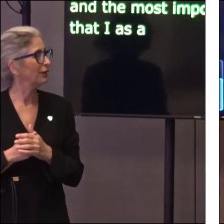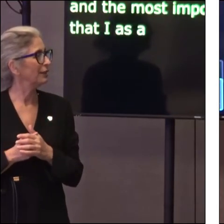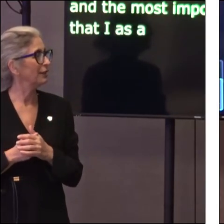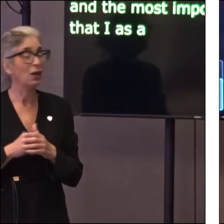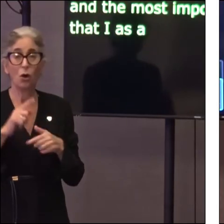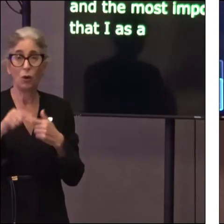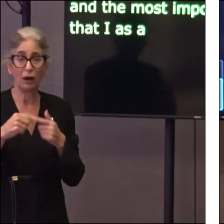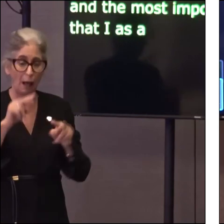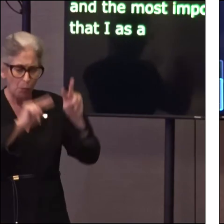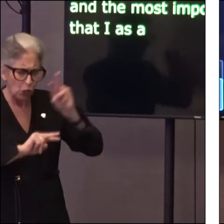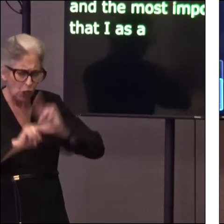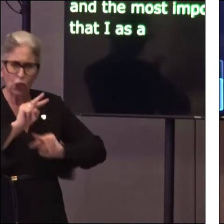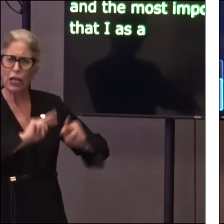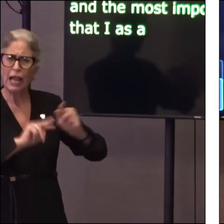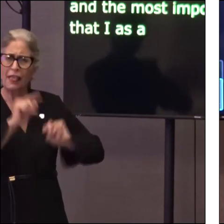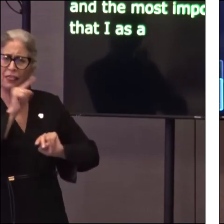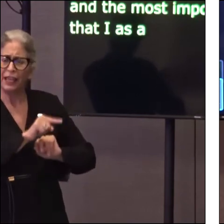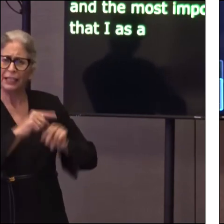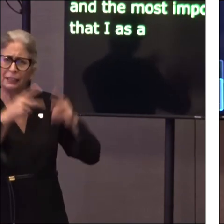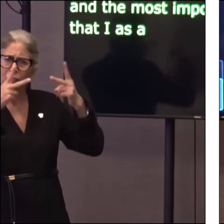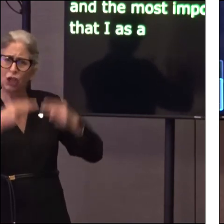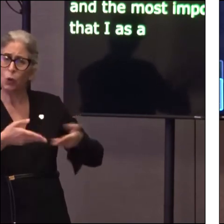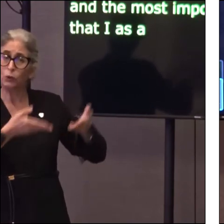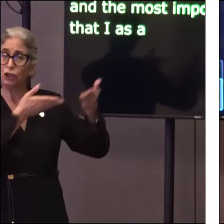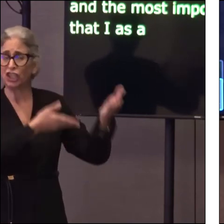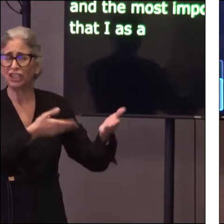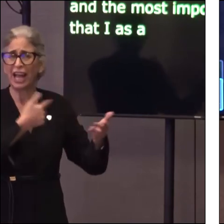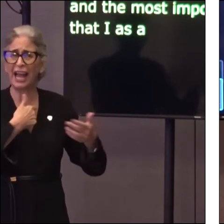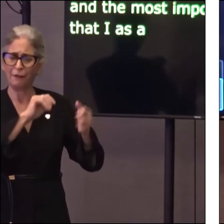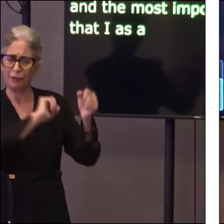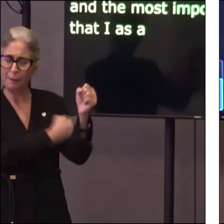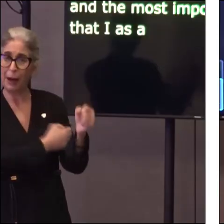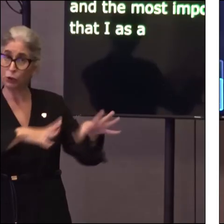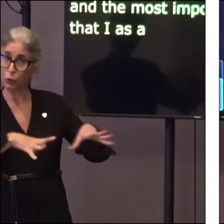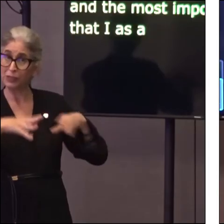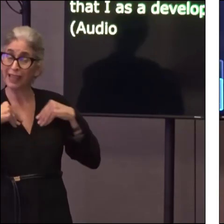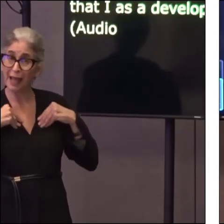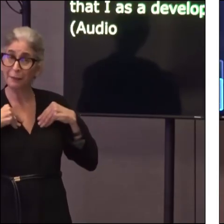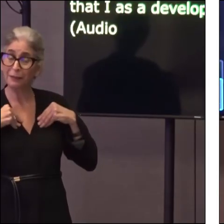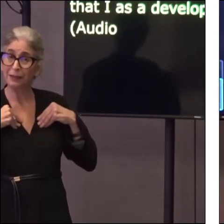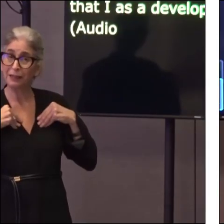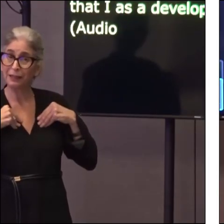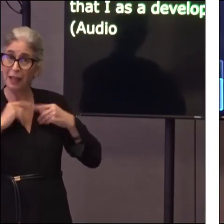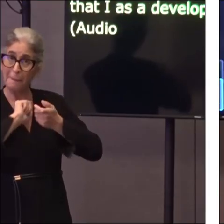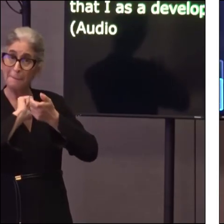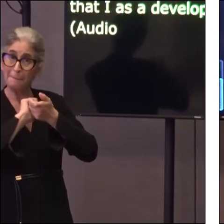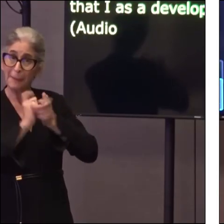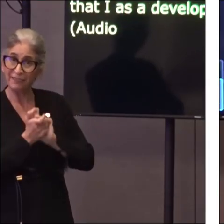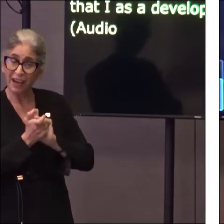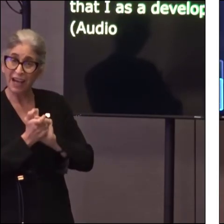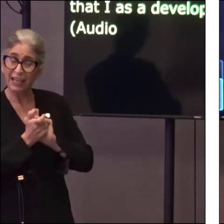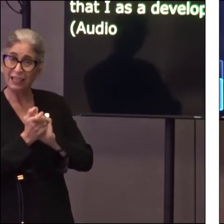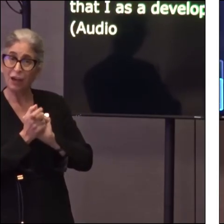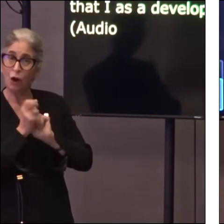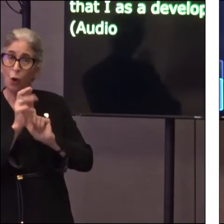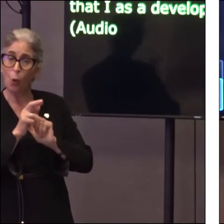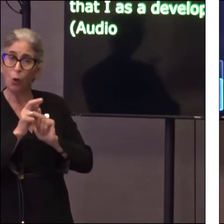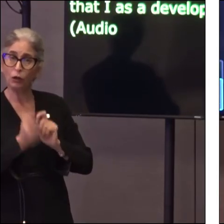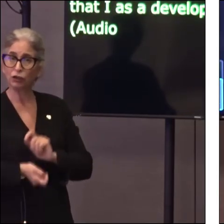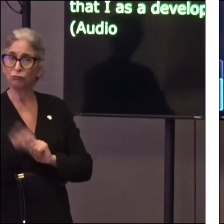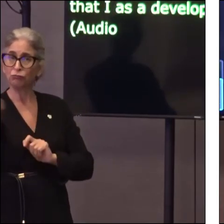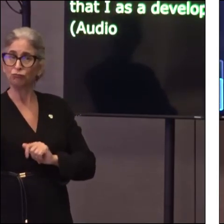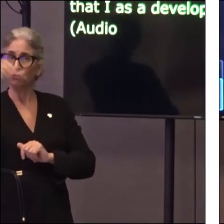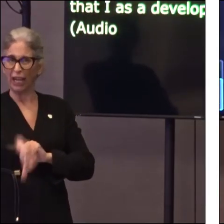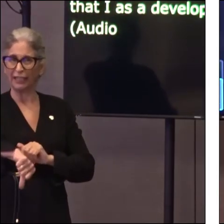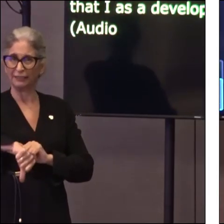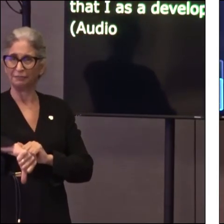so when I'm looking at these code suggestions, I have the power to accept these changes, modify them, or even reject